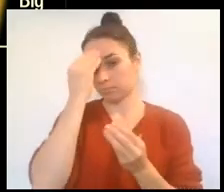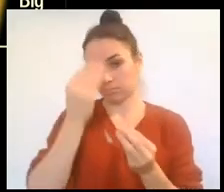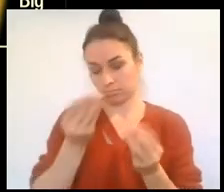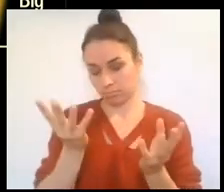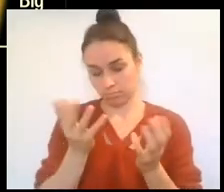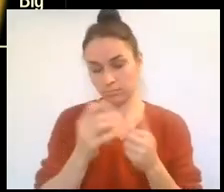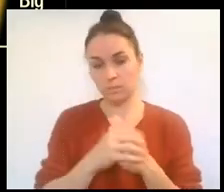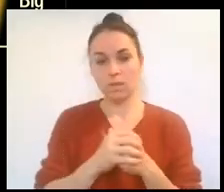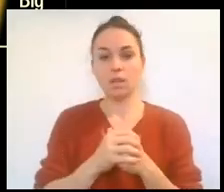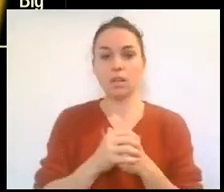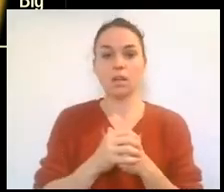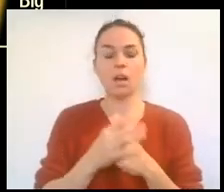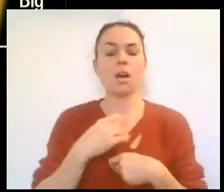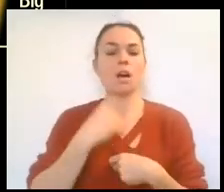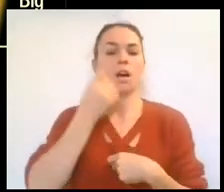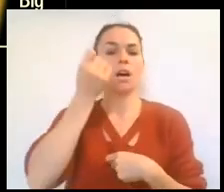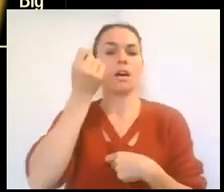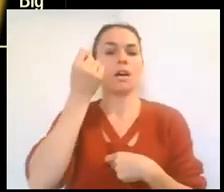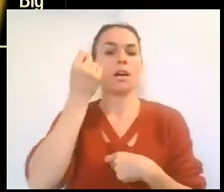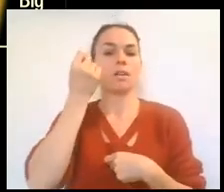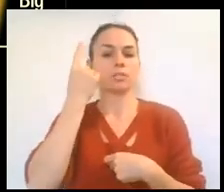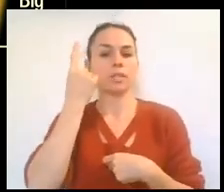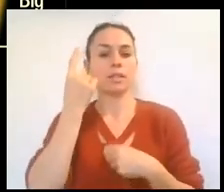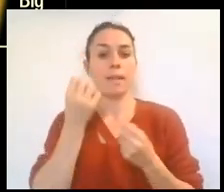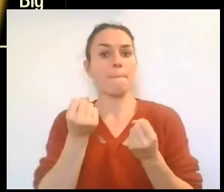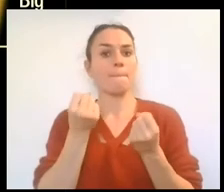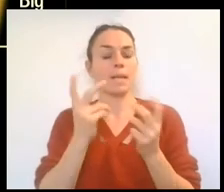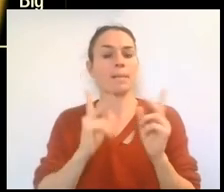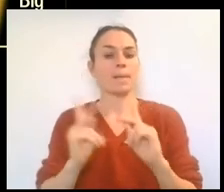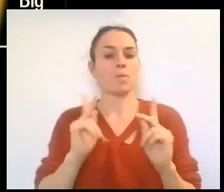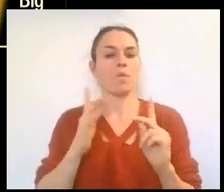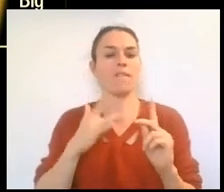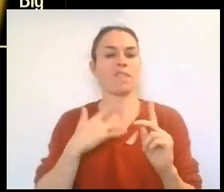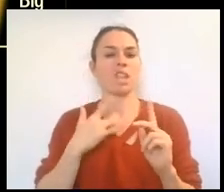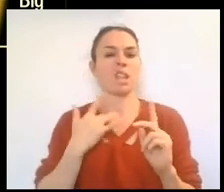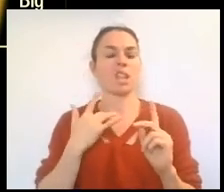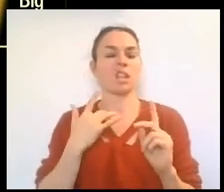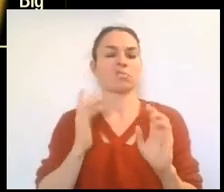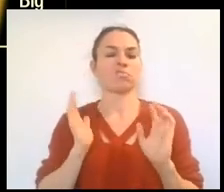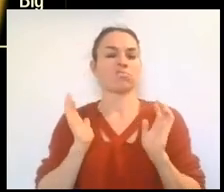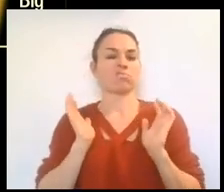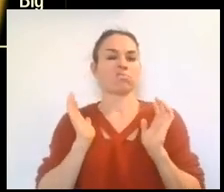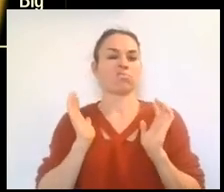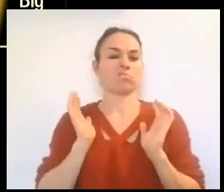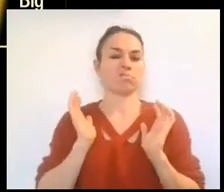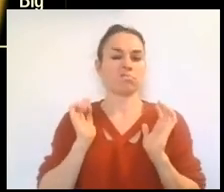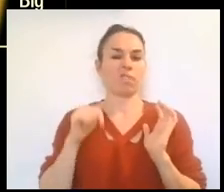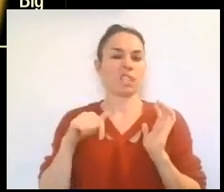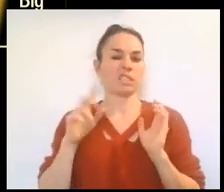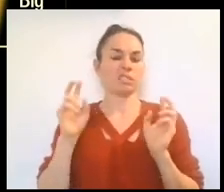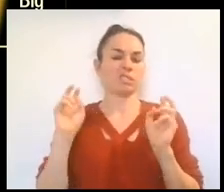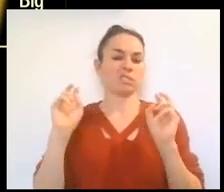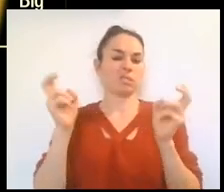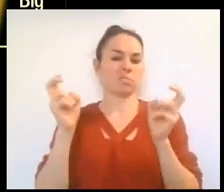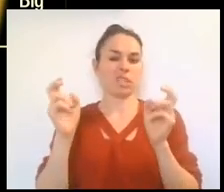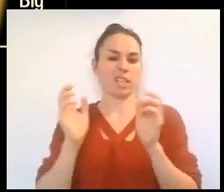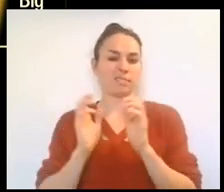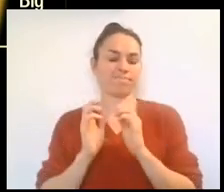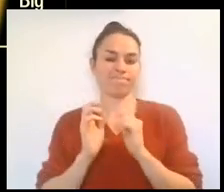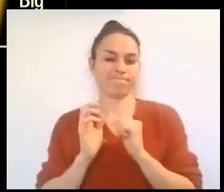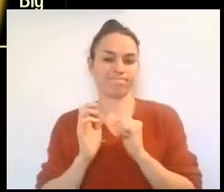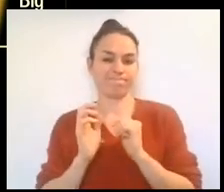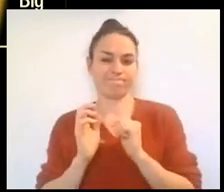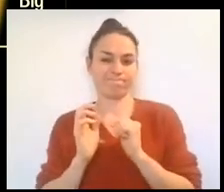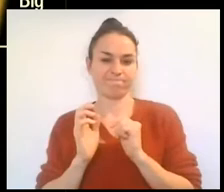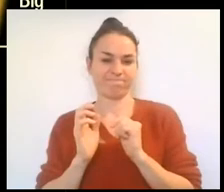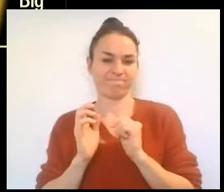would consider this topic a bit too removed from dealing with the current problems